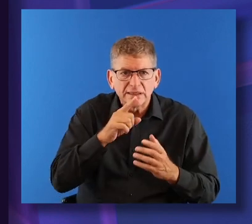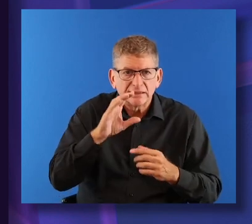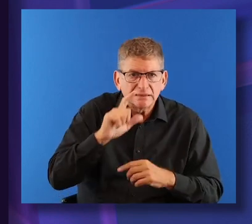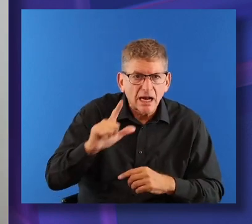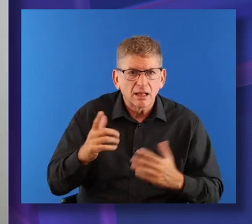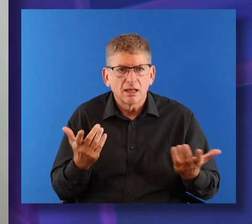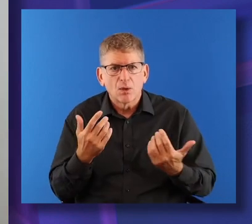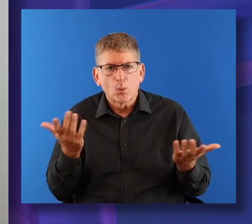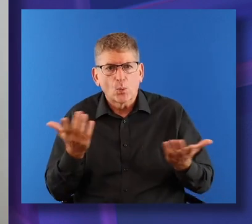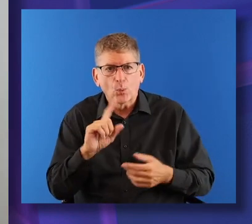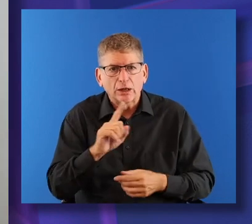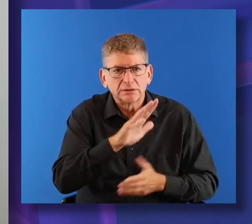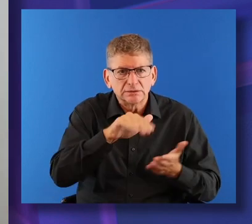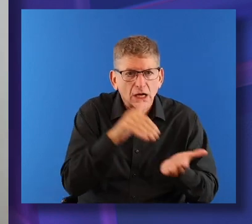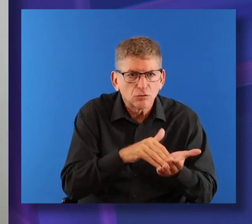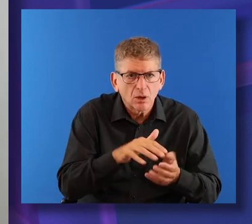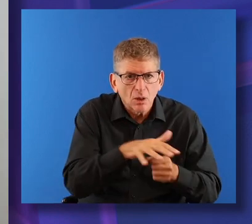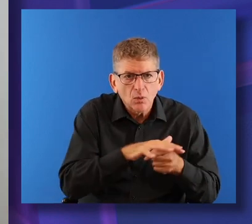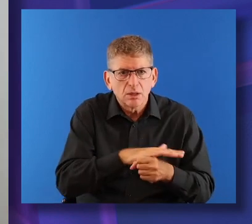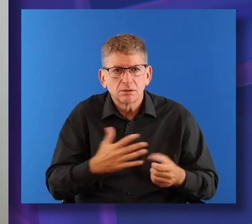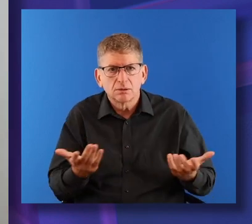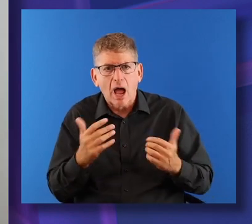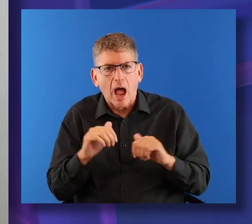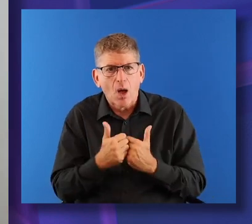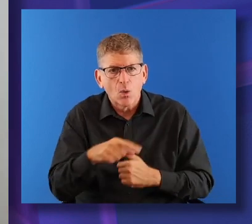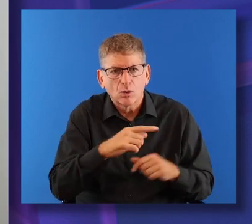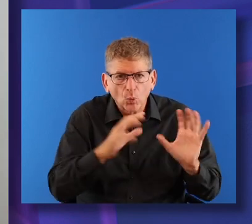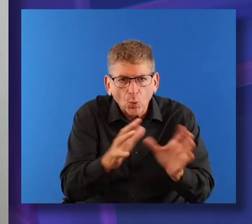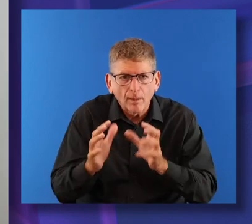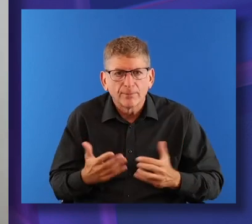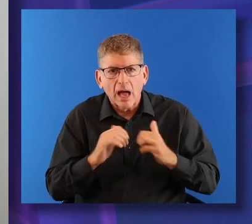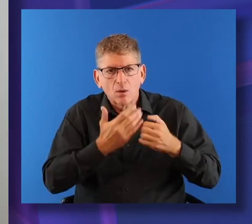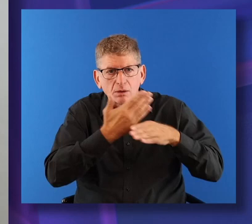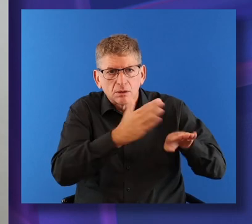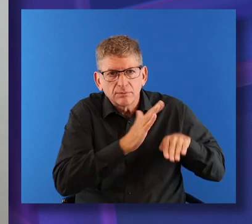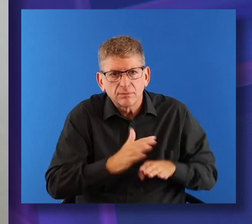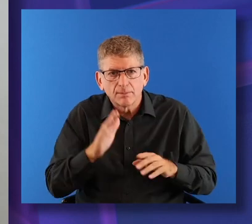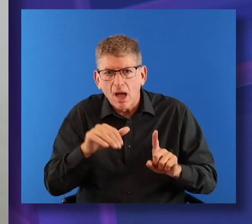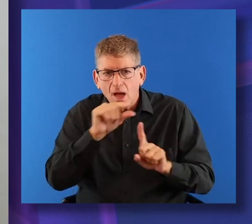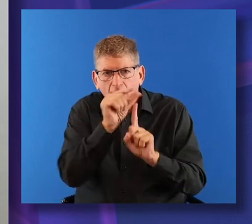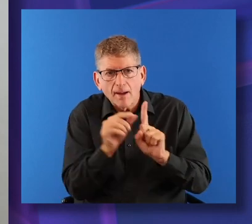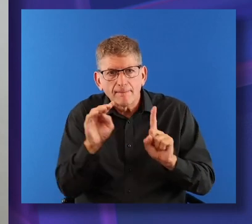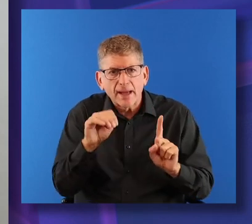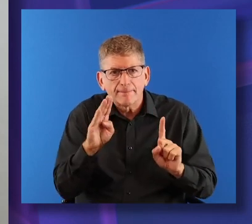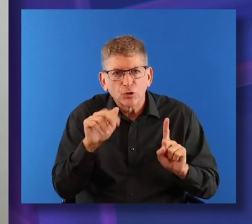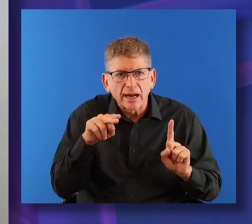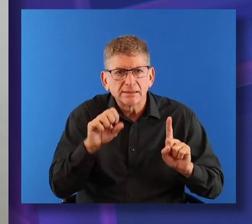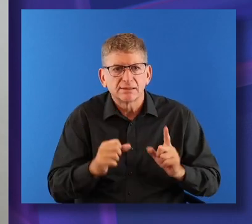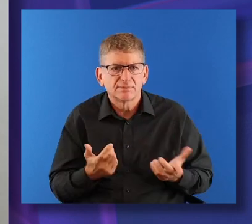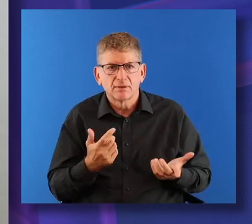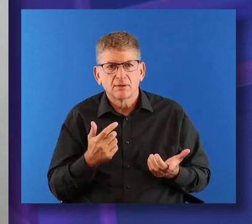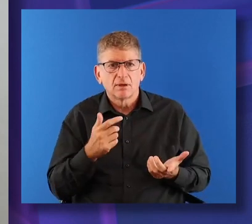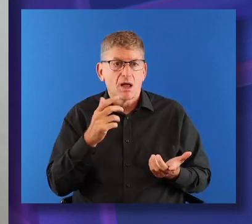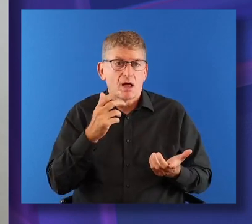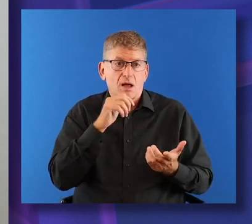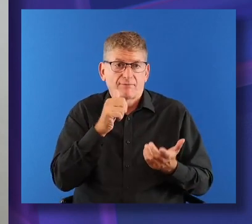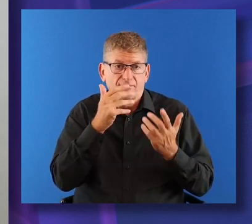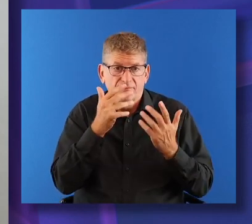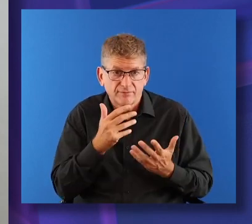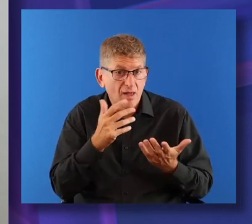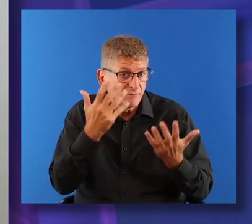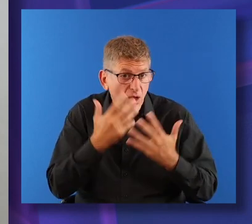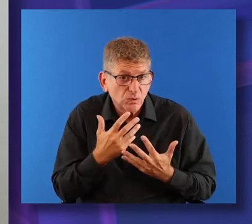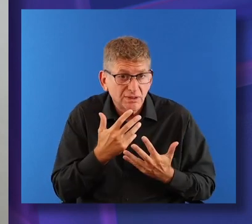are grouped and compartmentalized by membranes. Fortunately, the research community is making nice progress along this